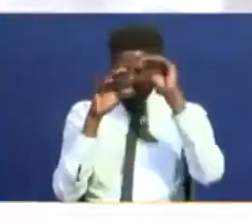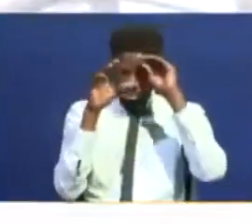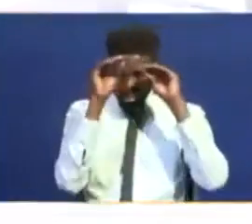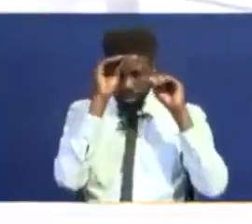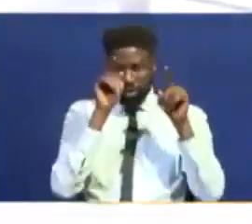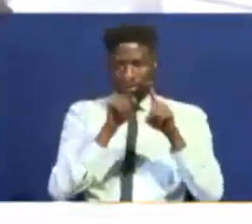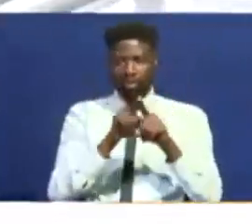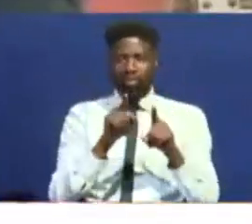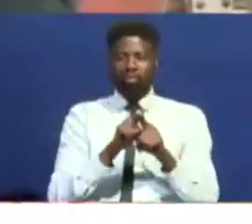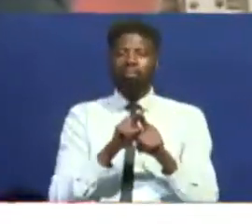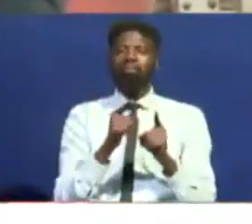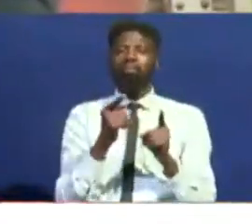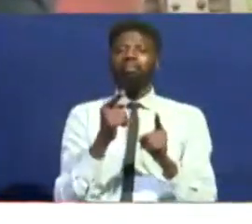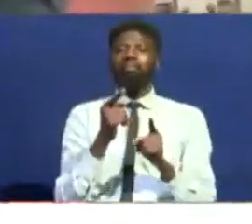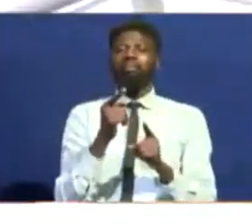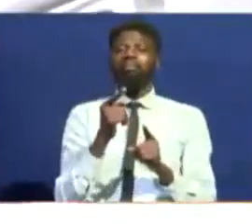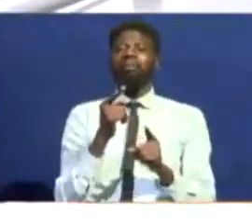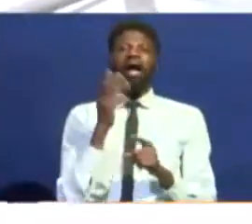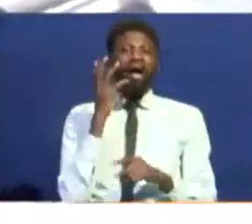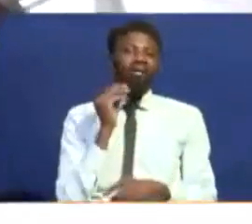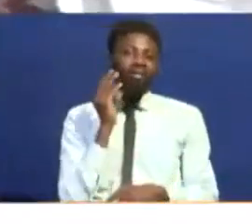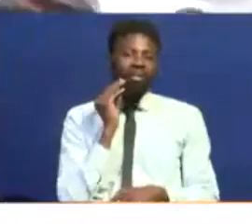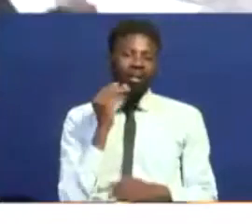extensive experience.